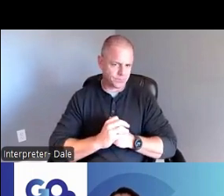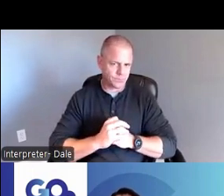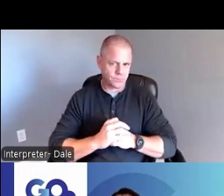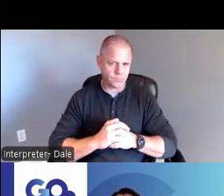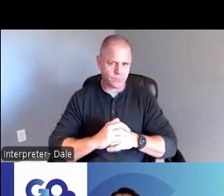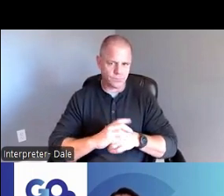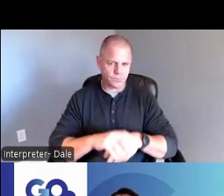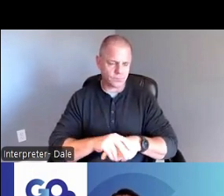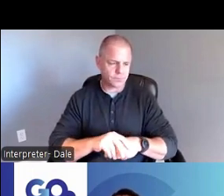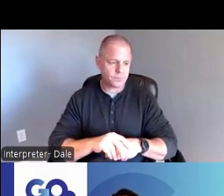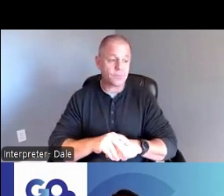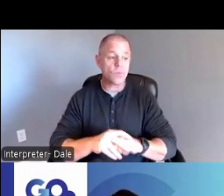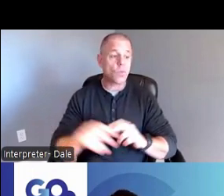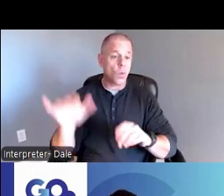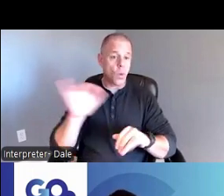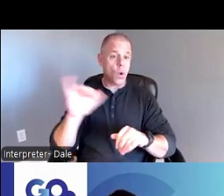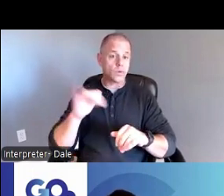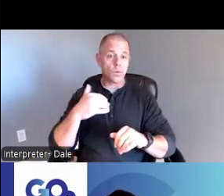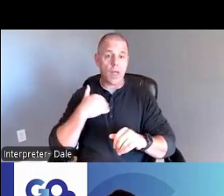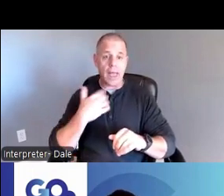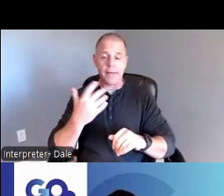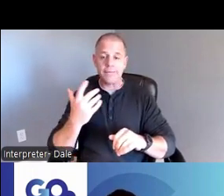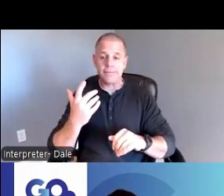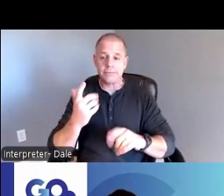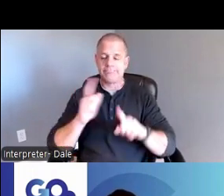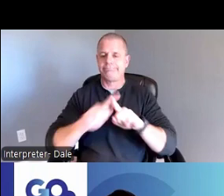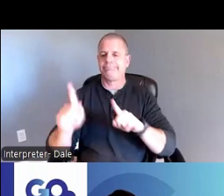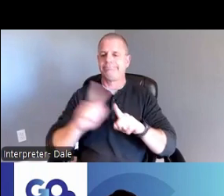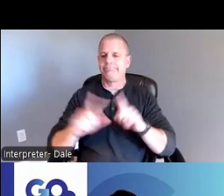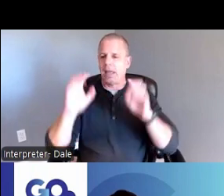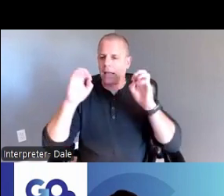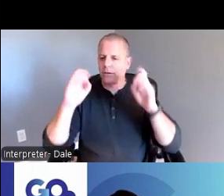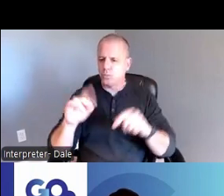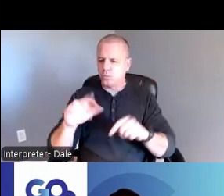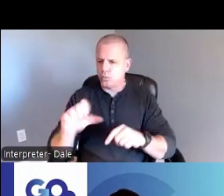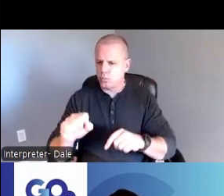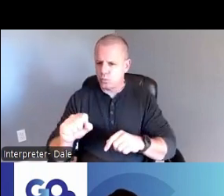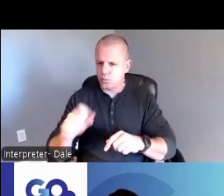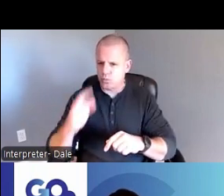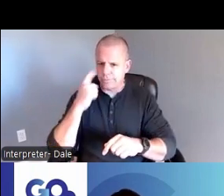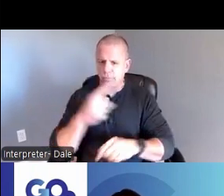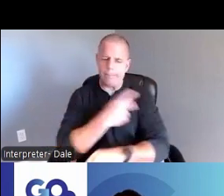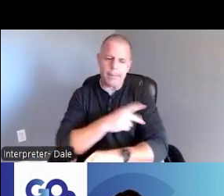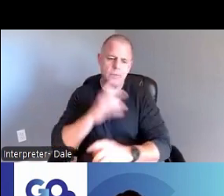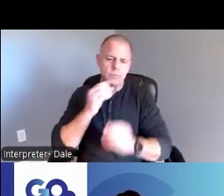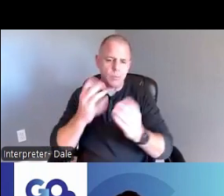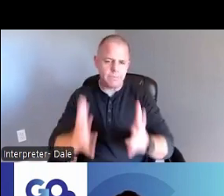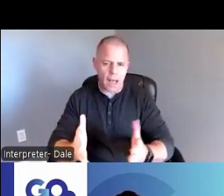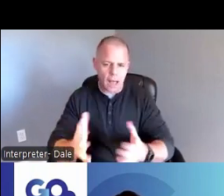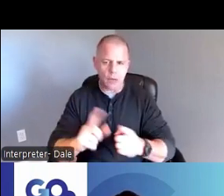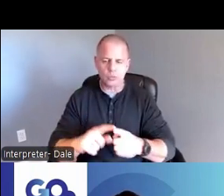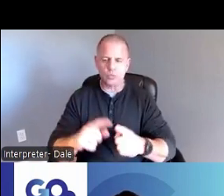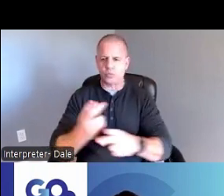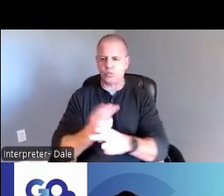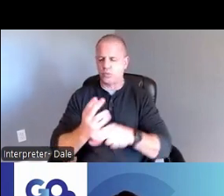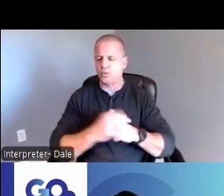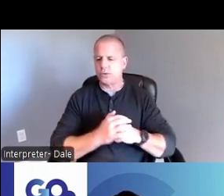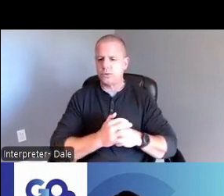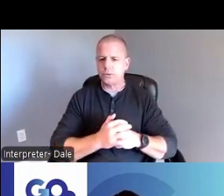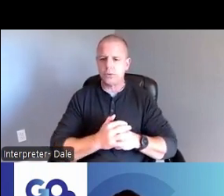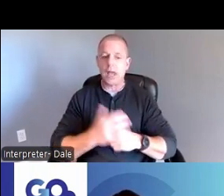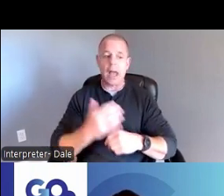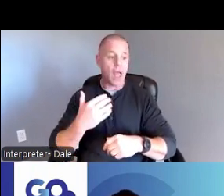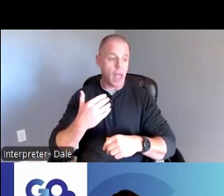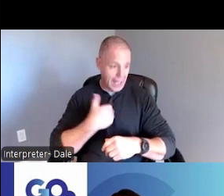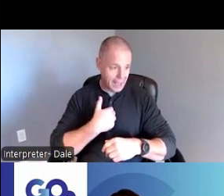We also have various educational tools for patients and providers to utilize. We have a